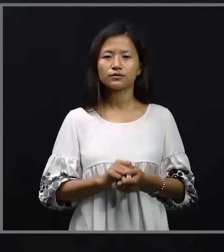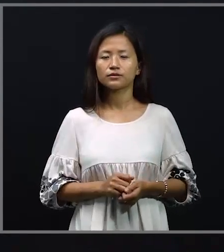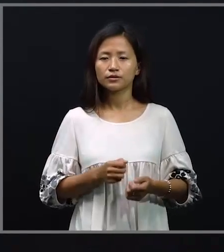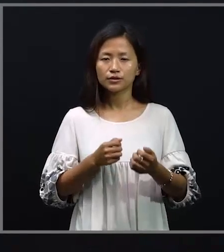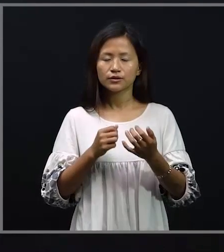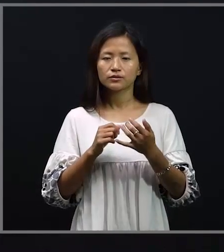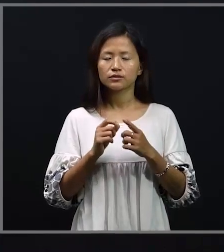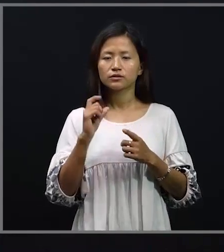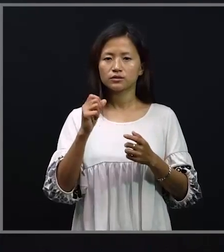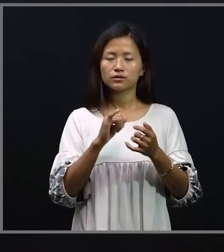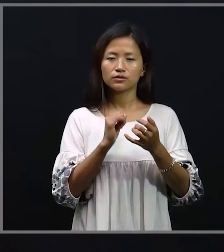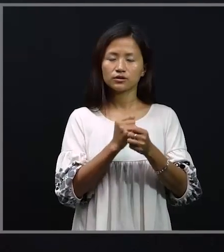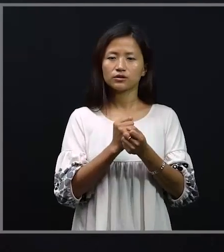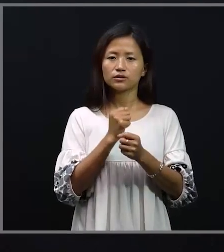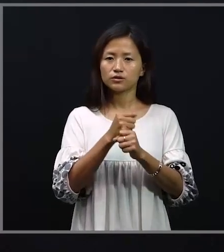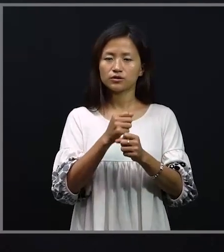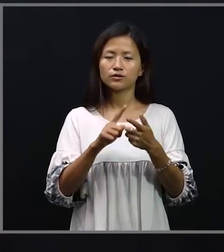seizure.